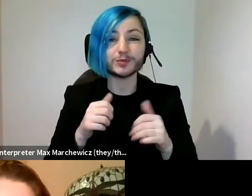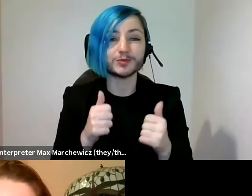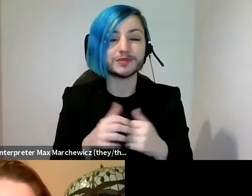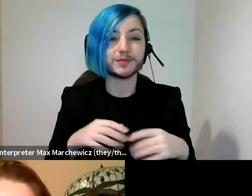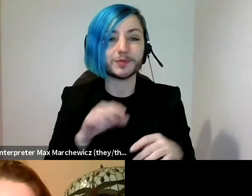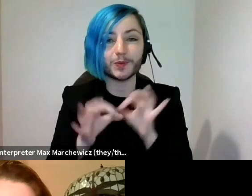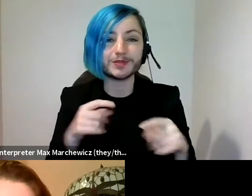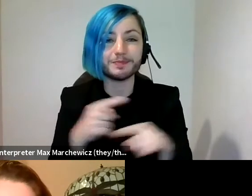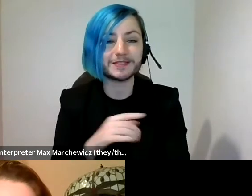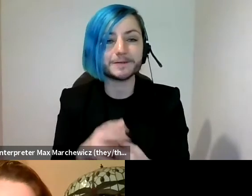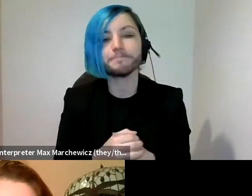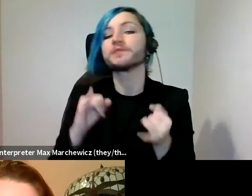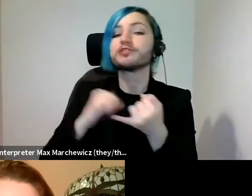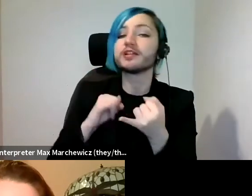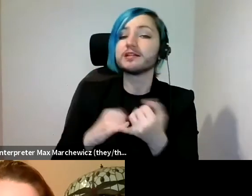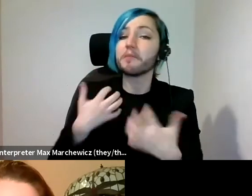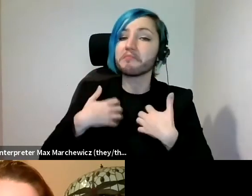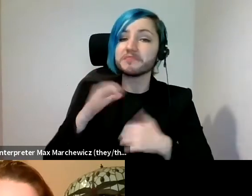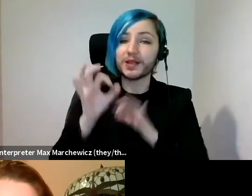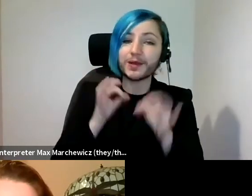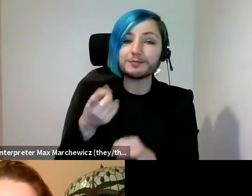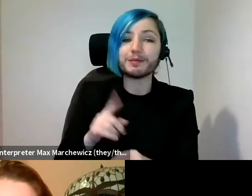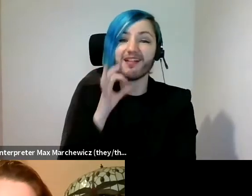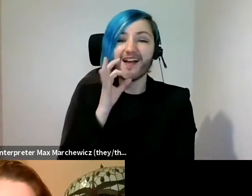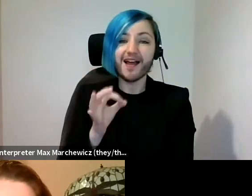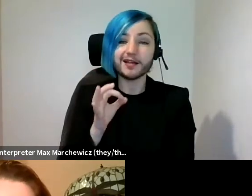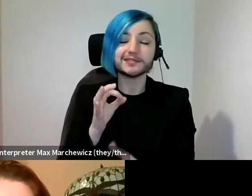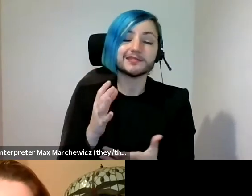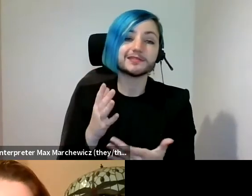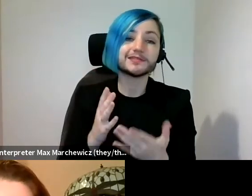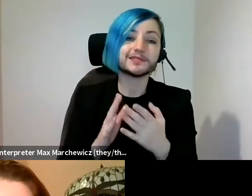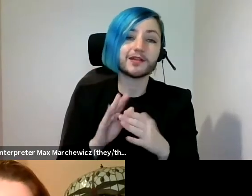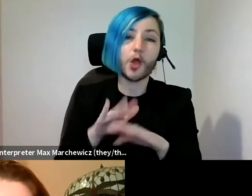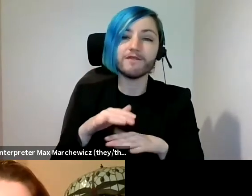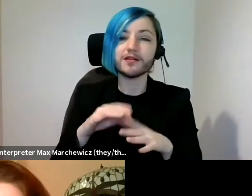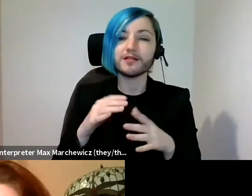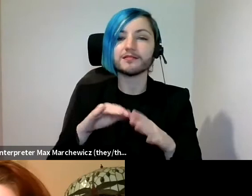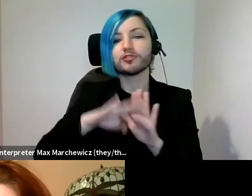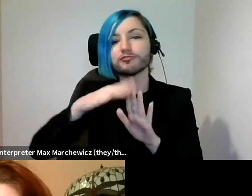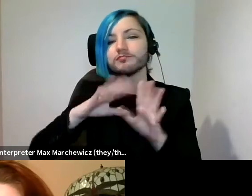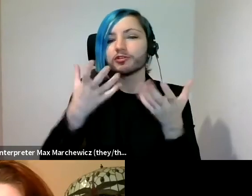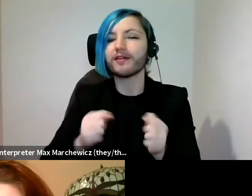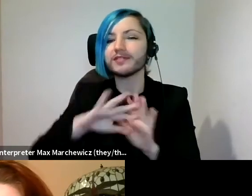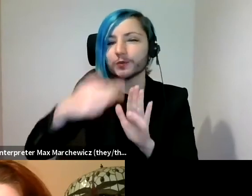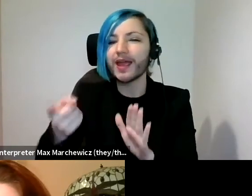an interesting question. So people sometimes do ask, so I'll say a little bit about this.